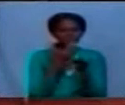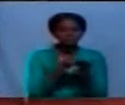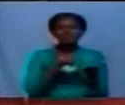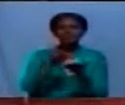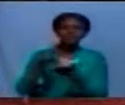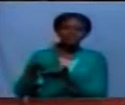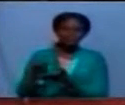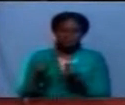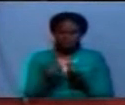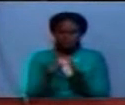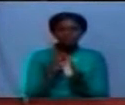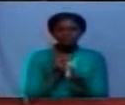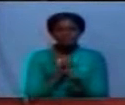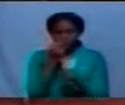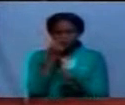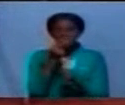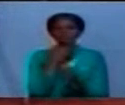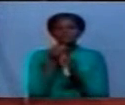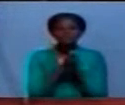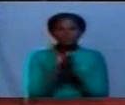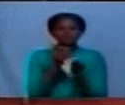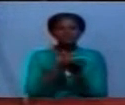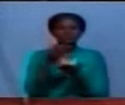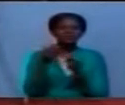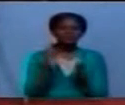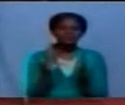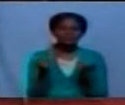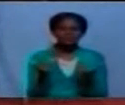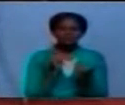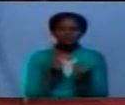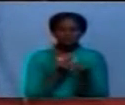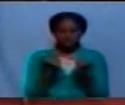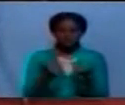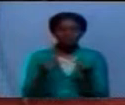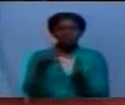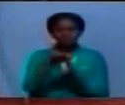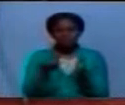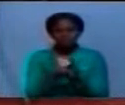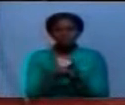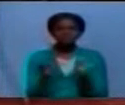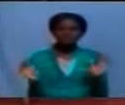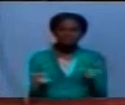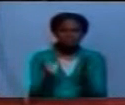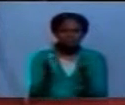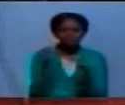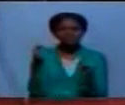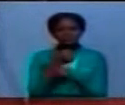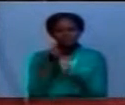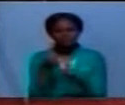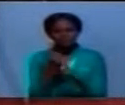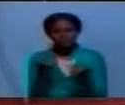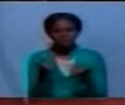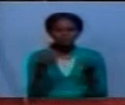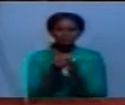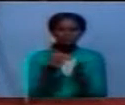systems. So we look at the interests of the customers. So our core principles are policy influence, advocacy,